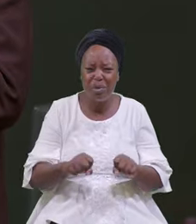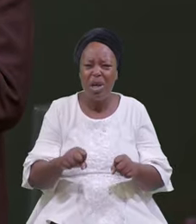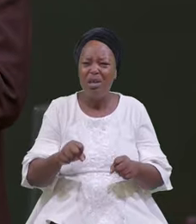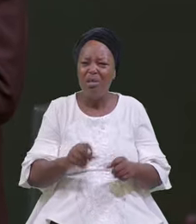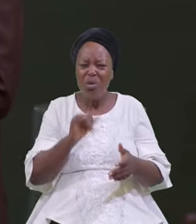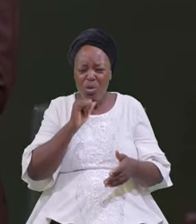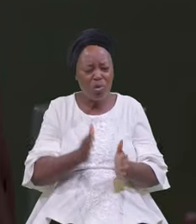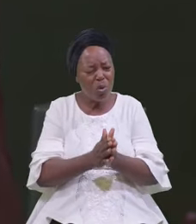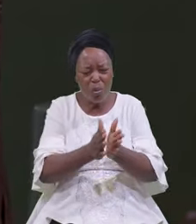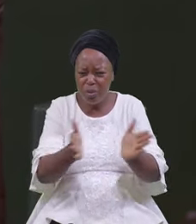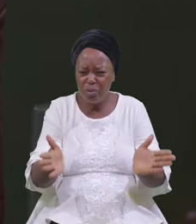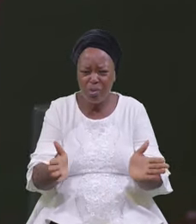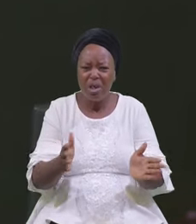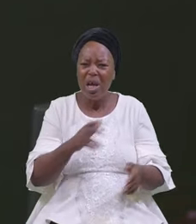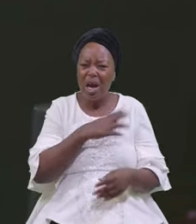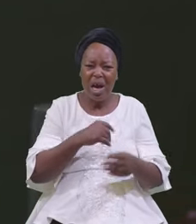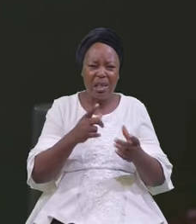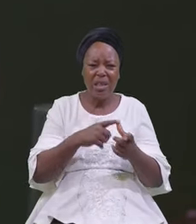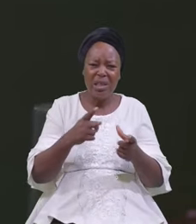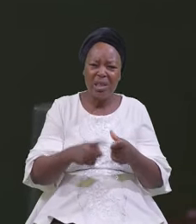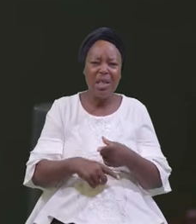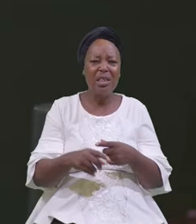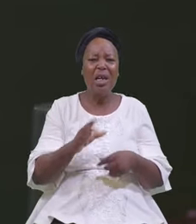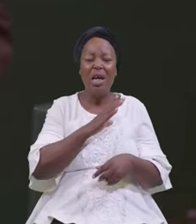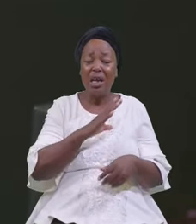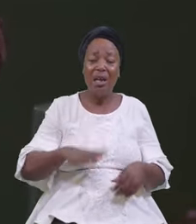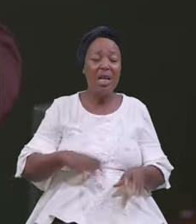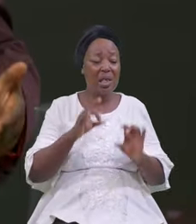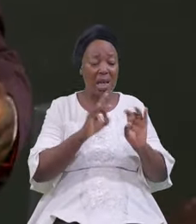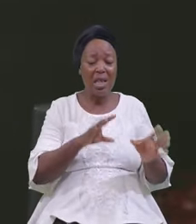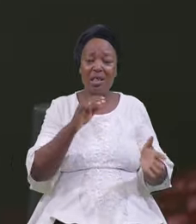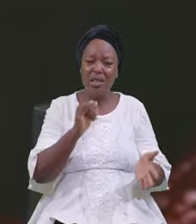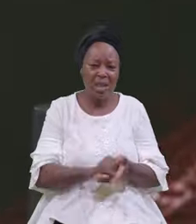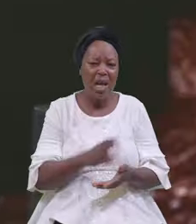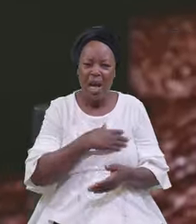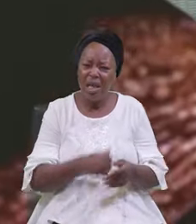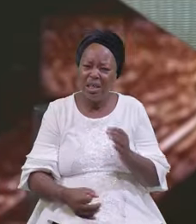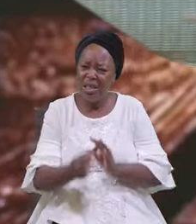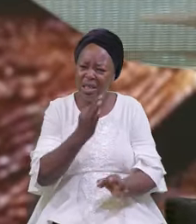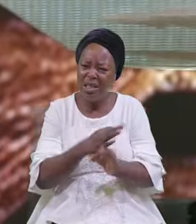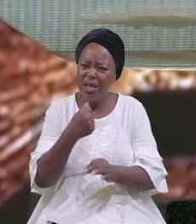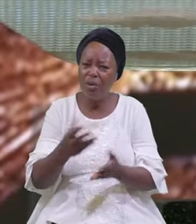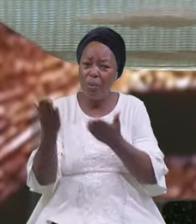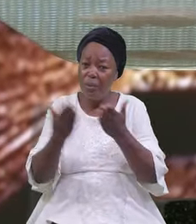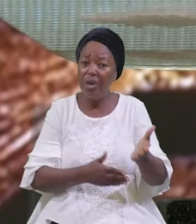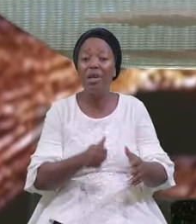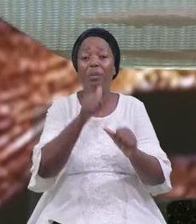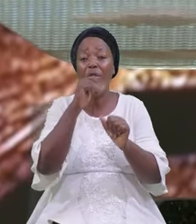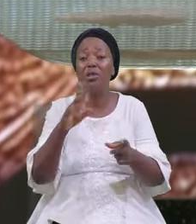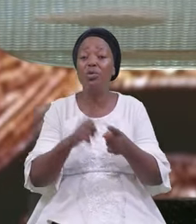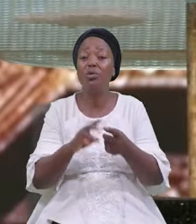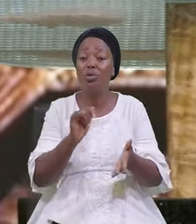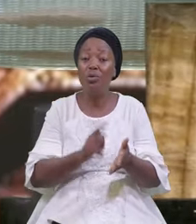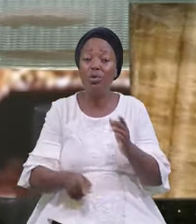transparent, honest. Christ hates that. And instead of bringing blessing to such people,